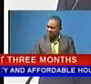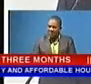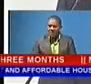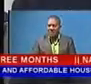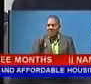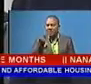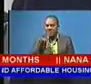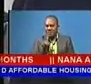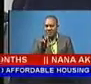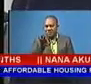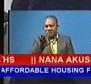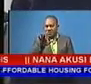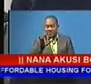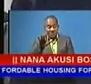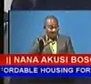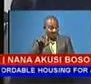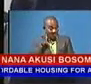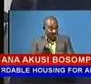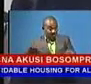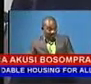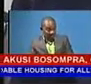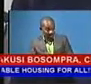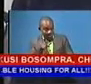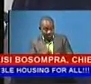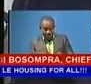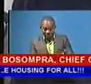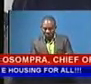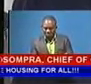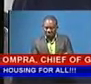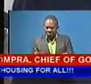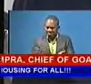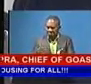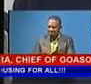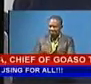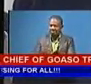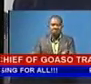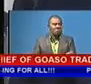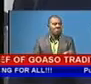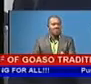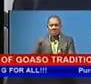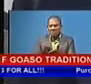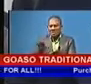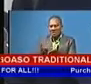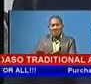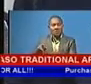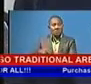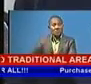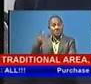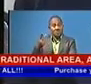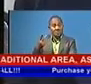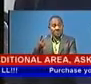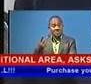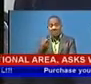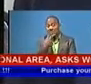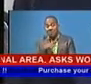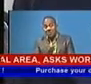6,823 polling stations, and that you have double counted and padded this category of polling stations